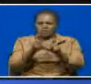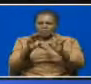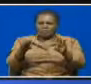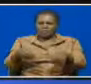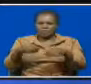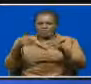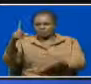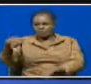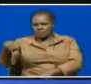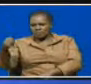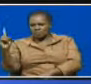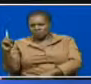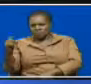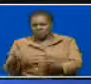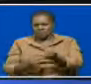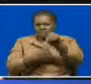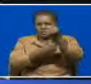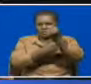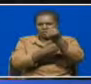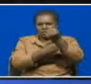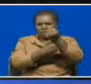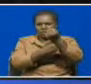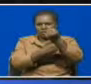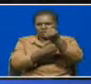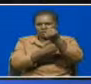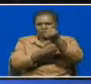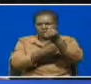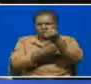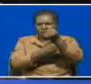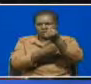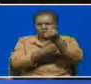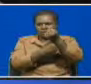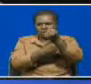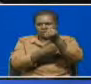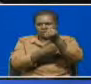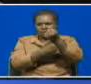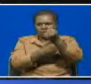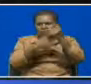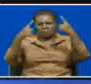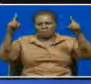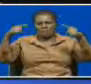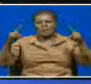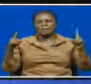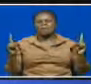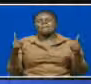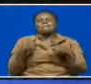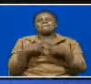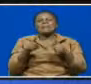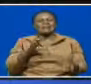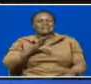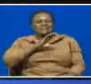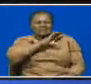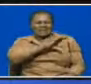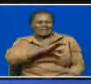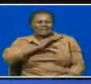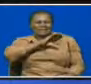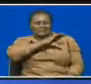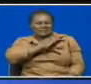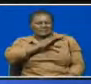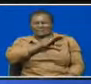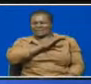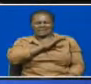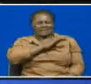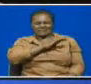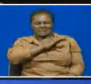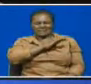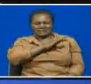them approval and favor, like we did, they have role models for success. Yes. But their the character is